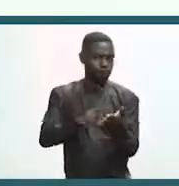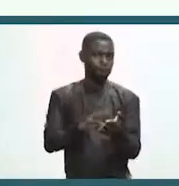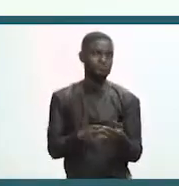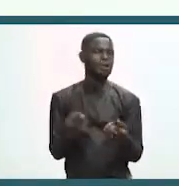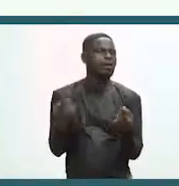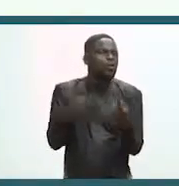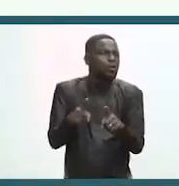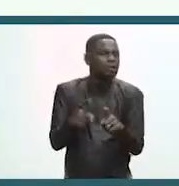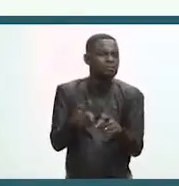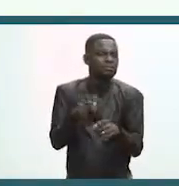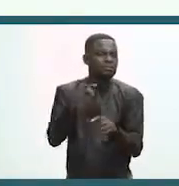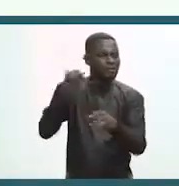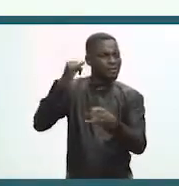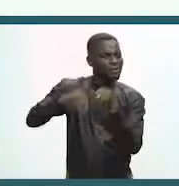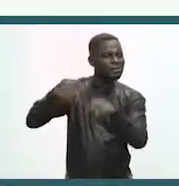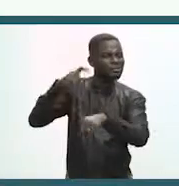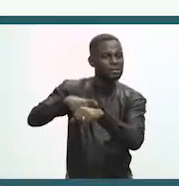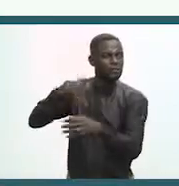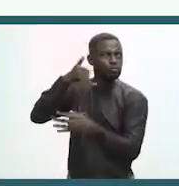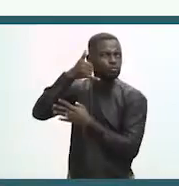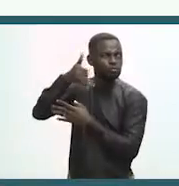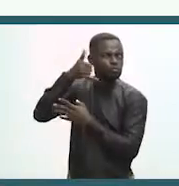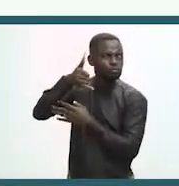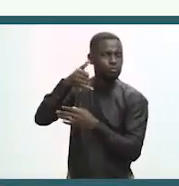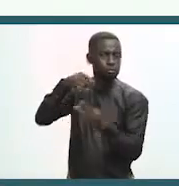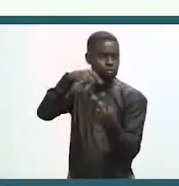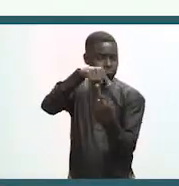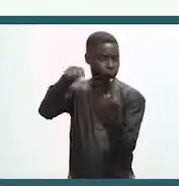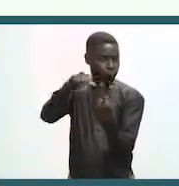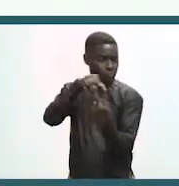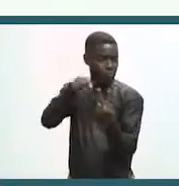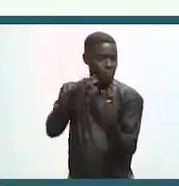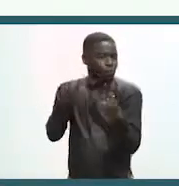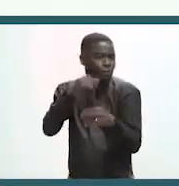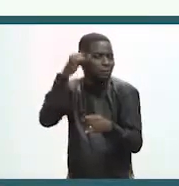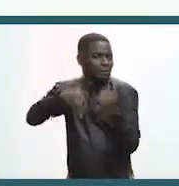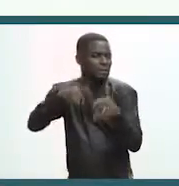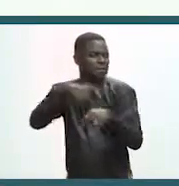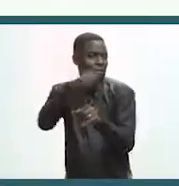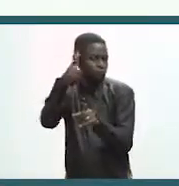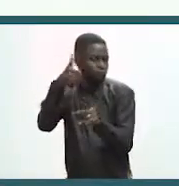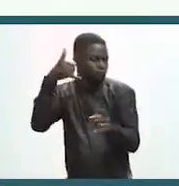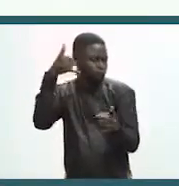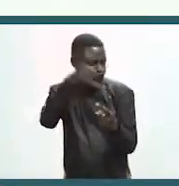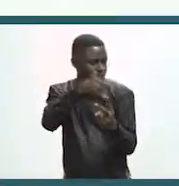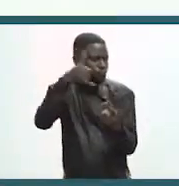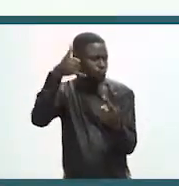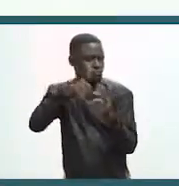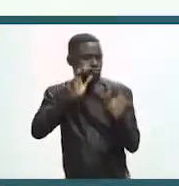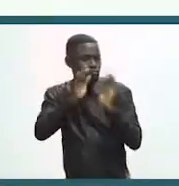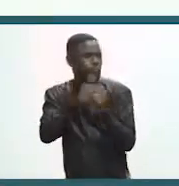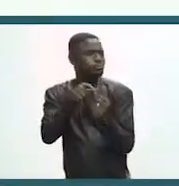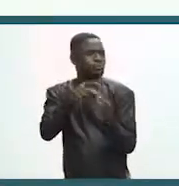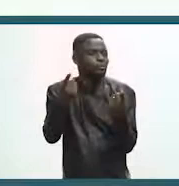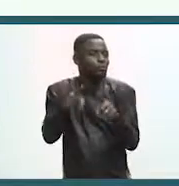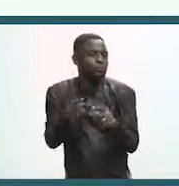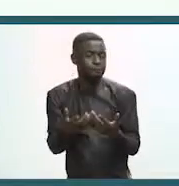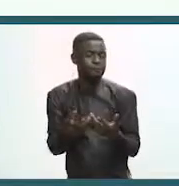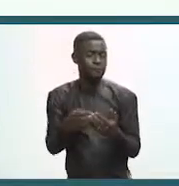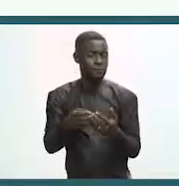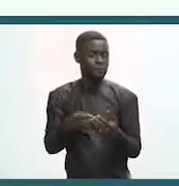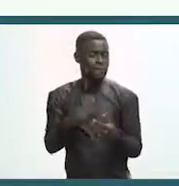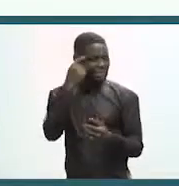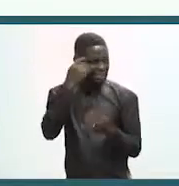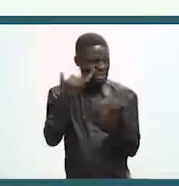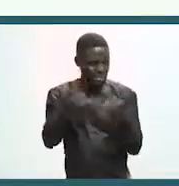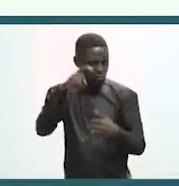time you spoke with or spent time with any of these two people? You probably should call them